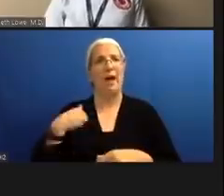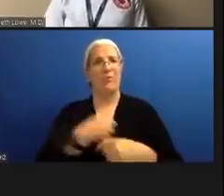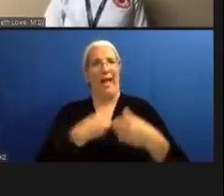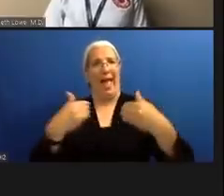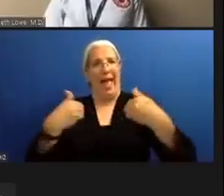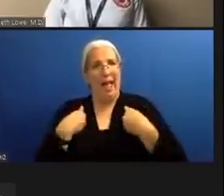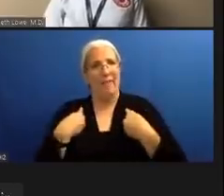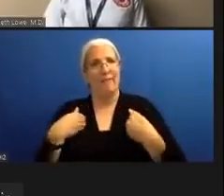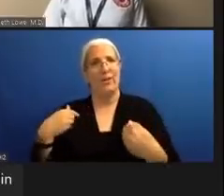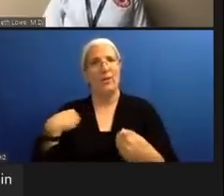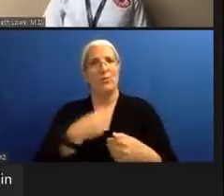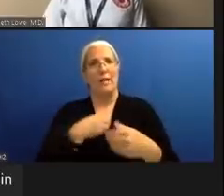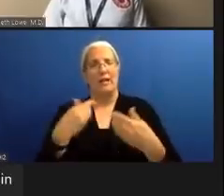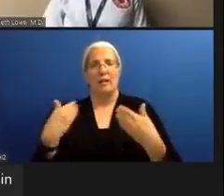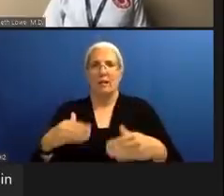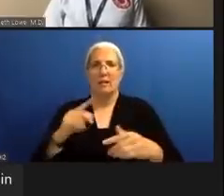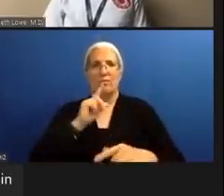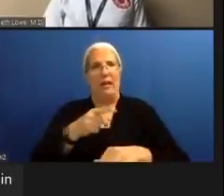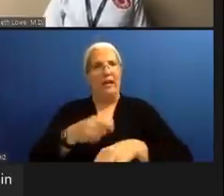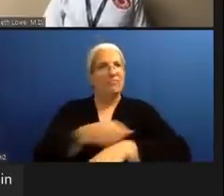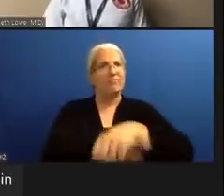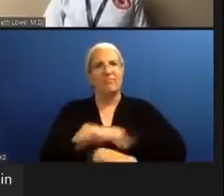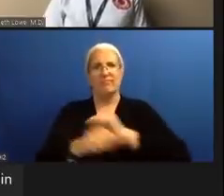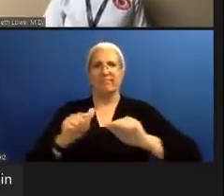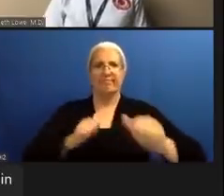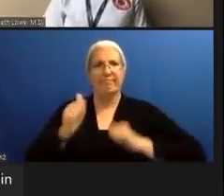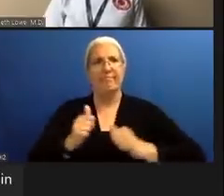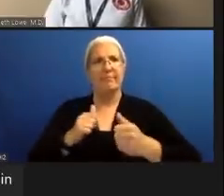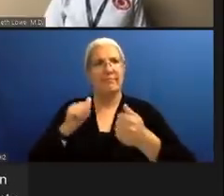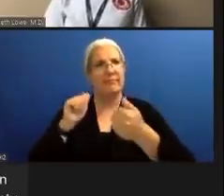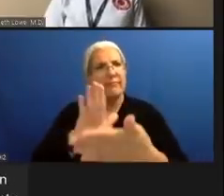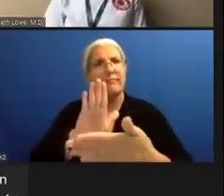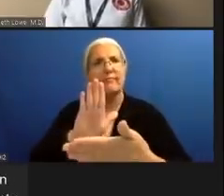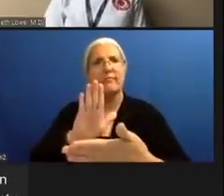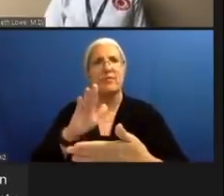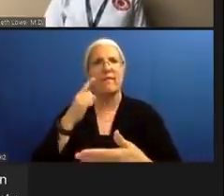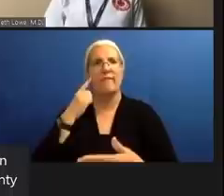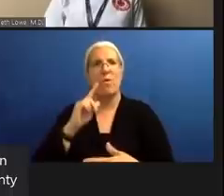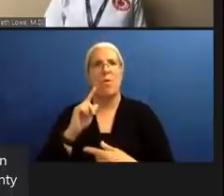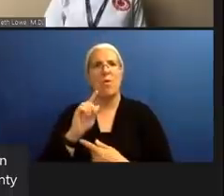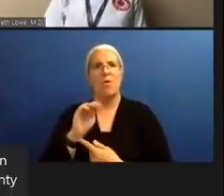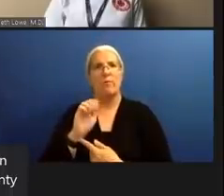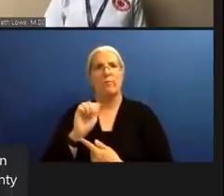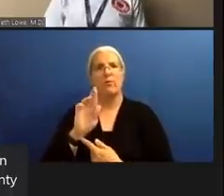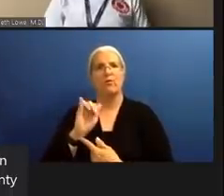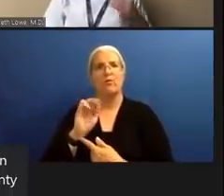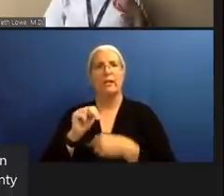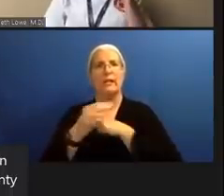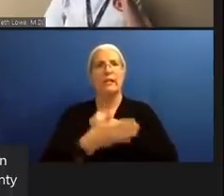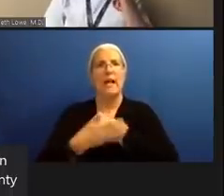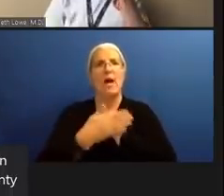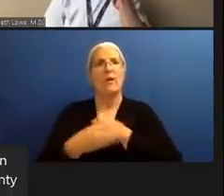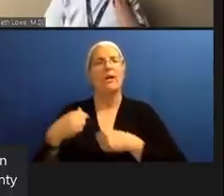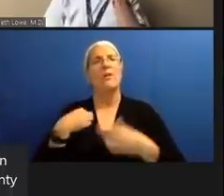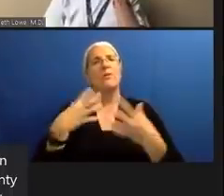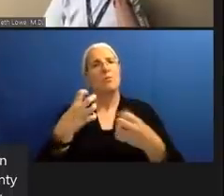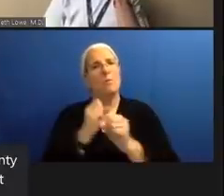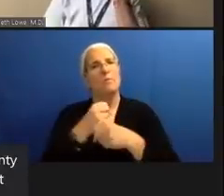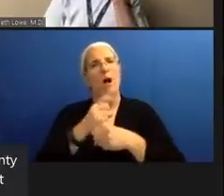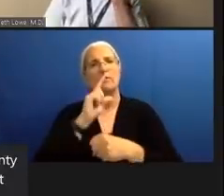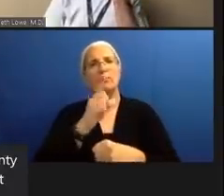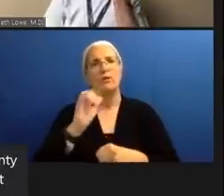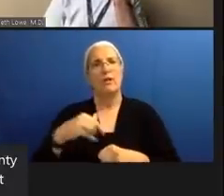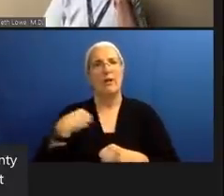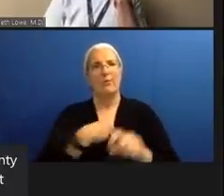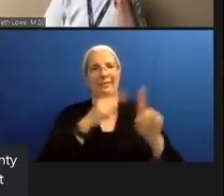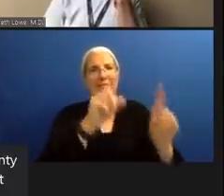our approach from the beginning in Marin County to make sure that we had the testing resources that were available. We have a very high